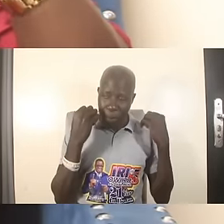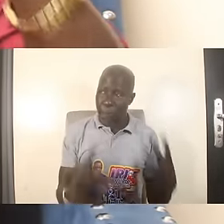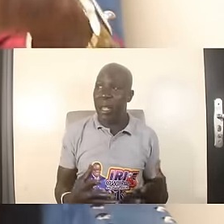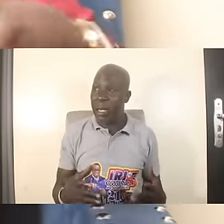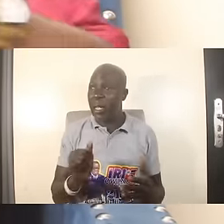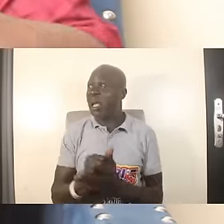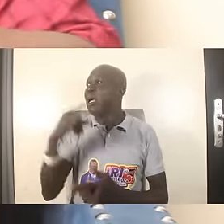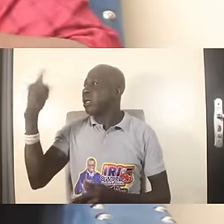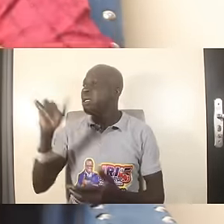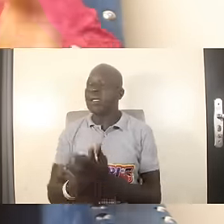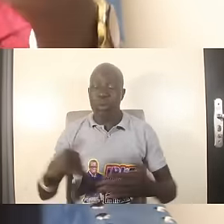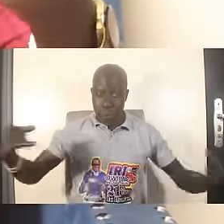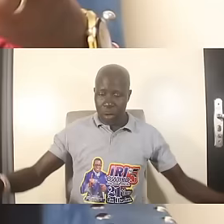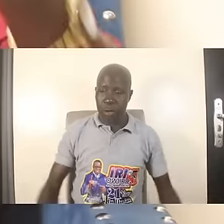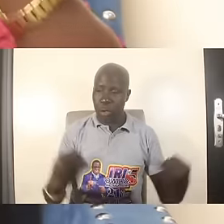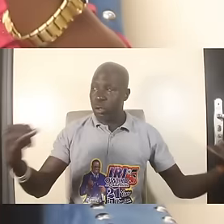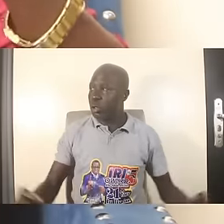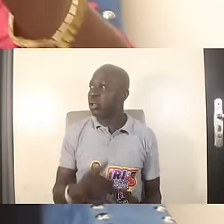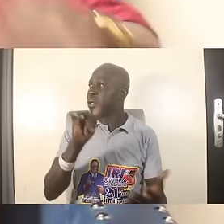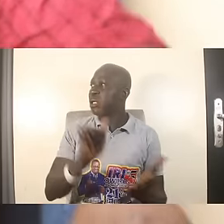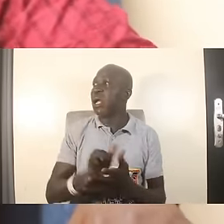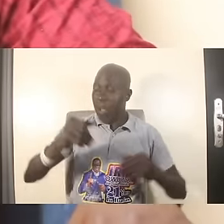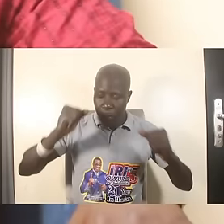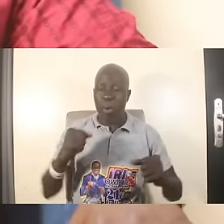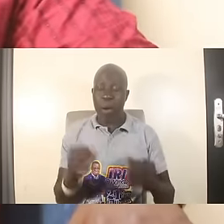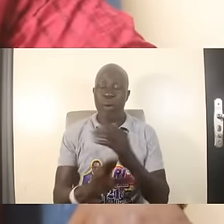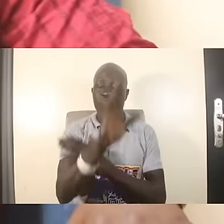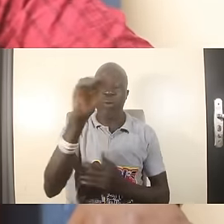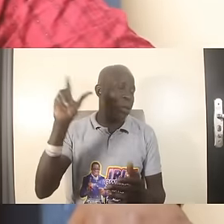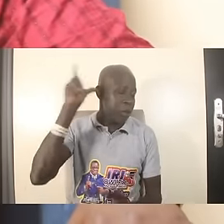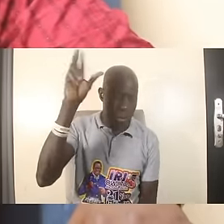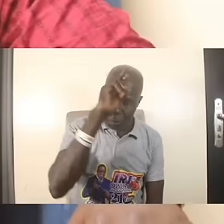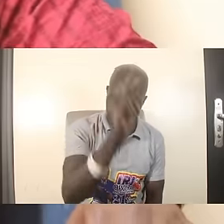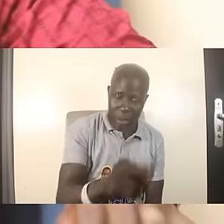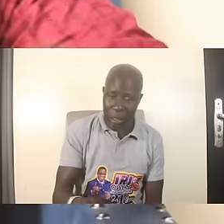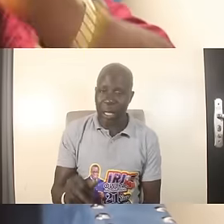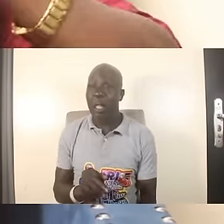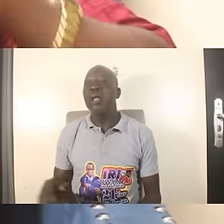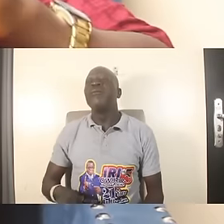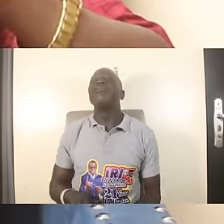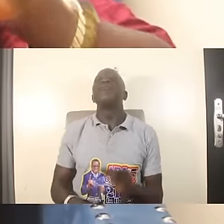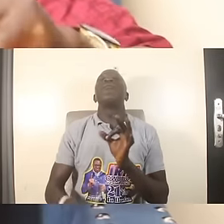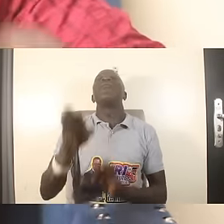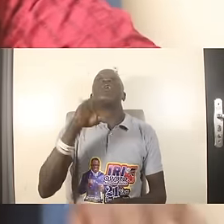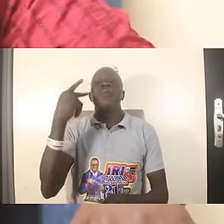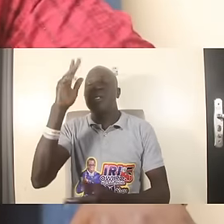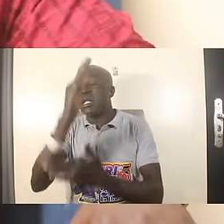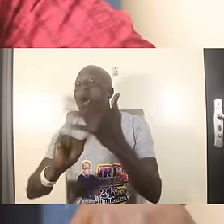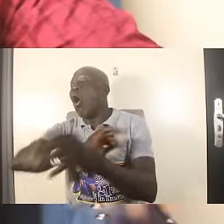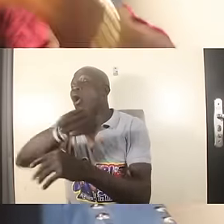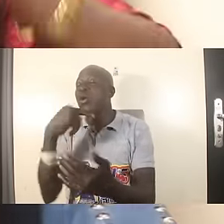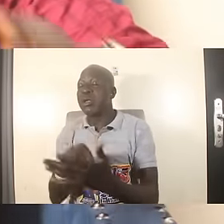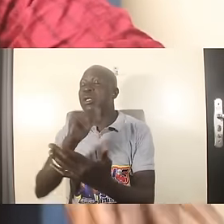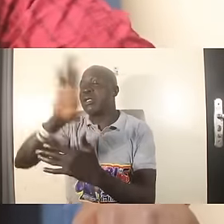lot of power. Introduced by is the power of God. Listen, sir. You see all